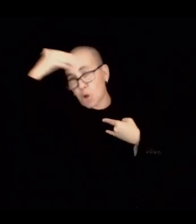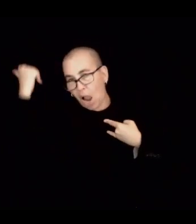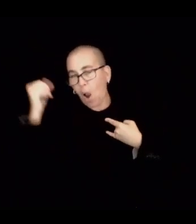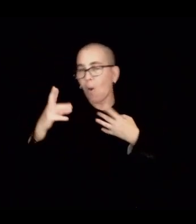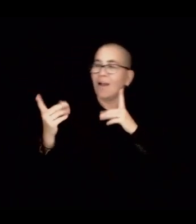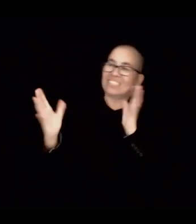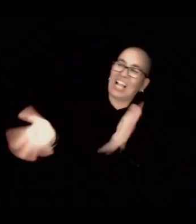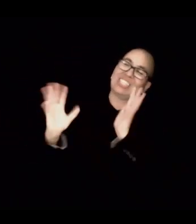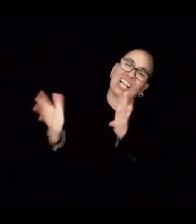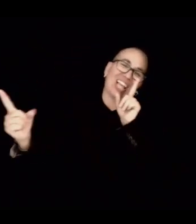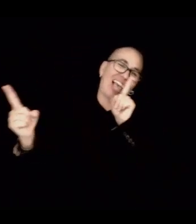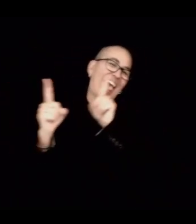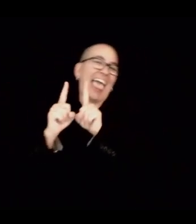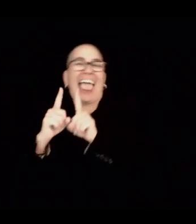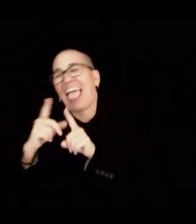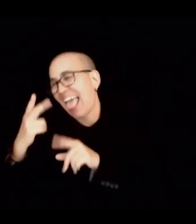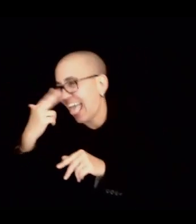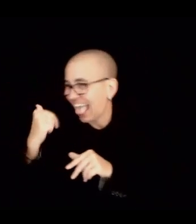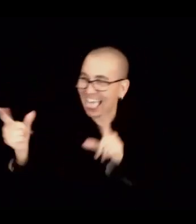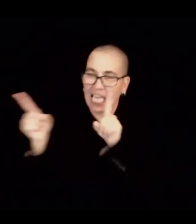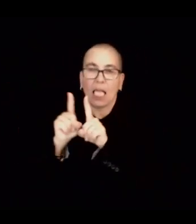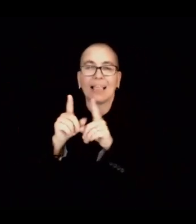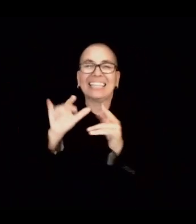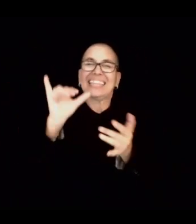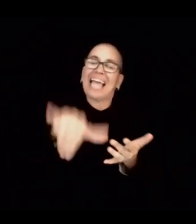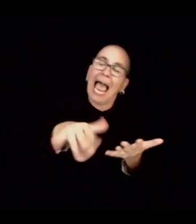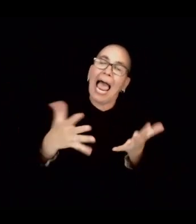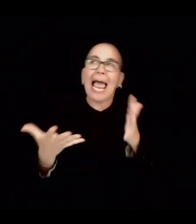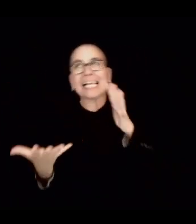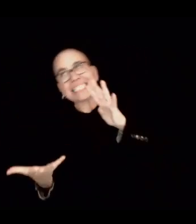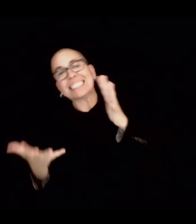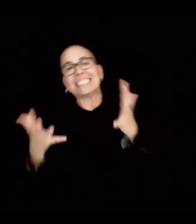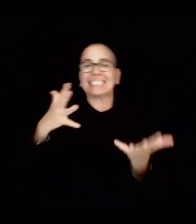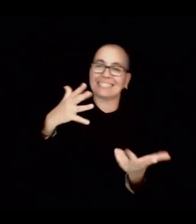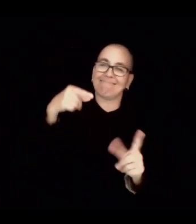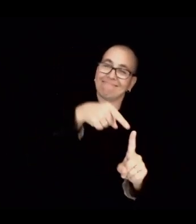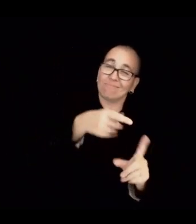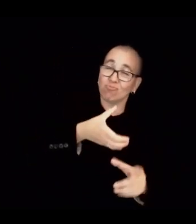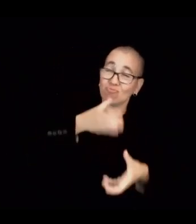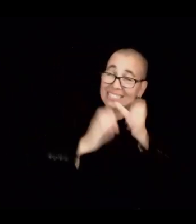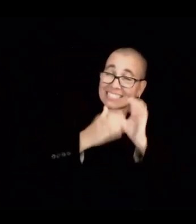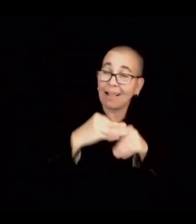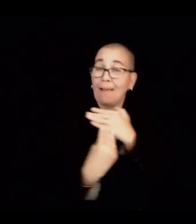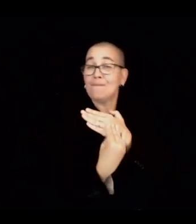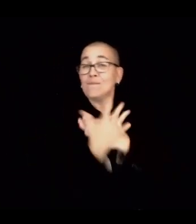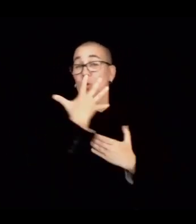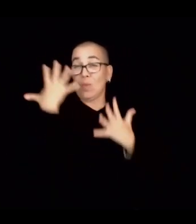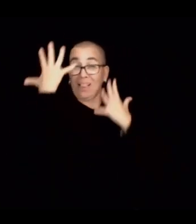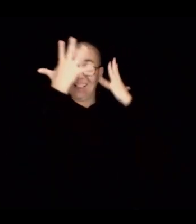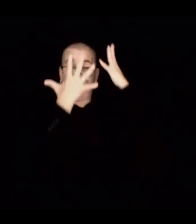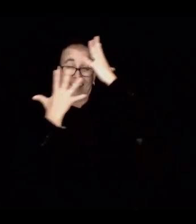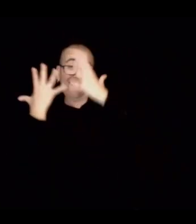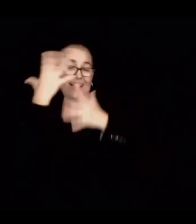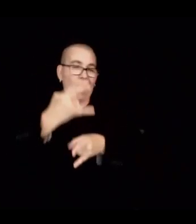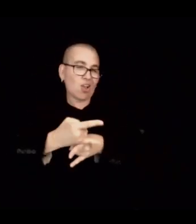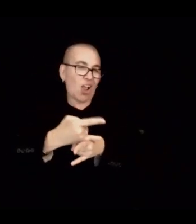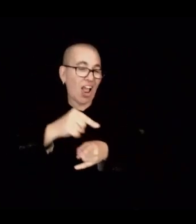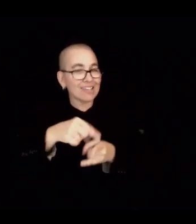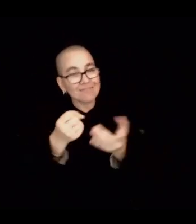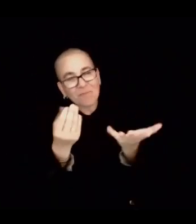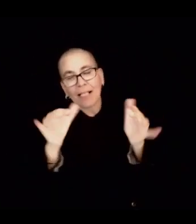reasons, should be thoughtful about the amount of alcohol they consume. And yes, if it's possible for you to